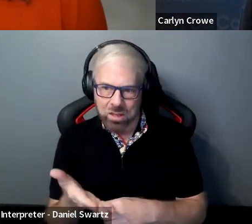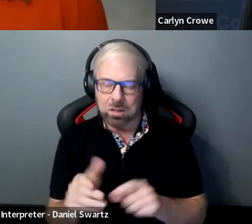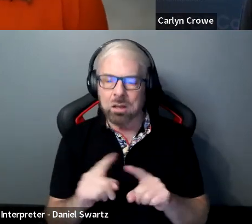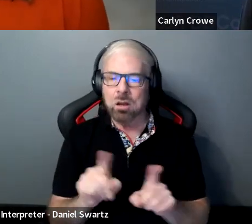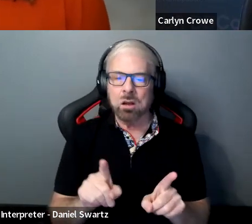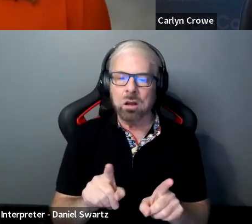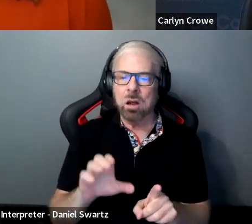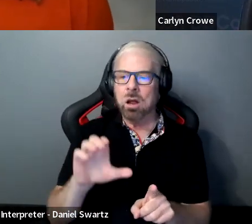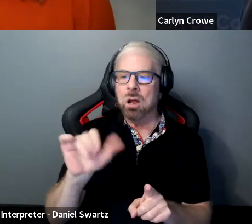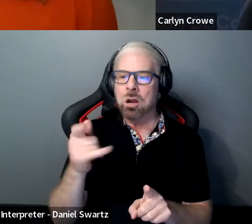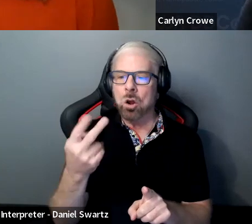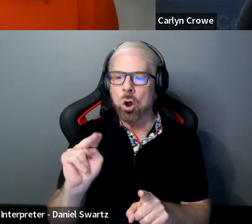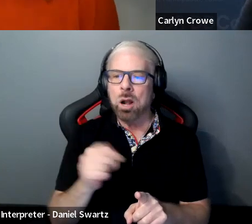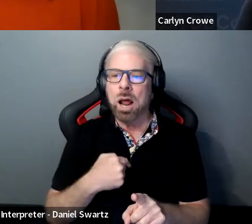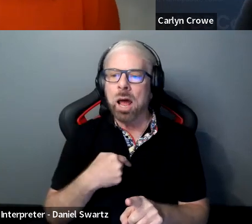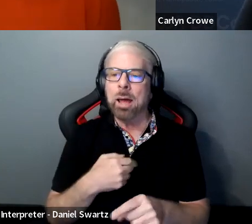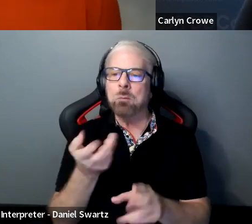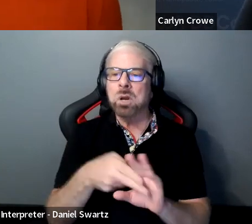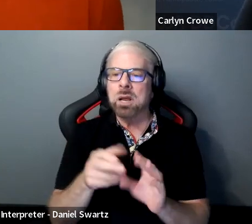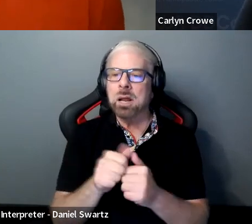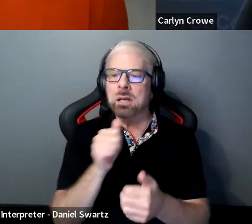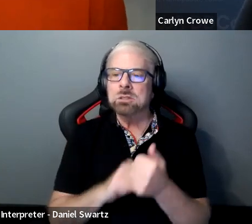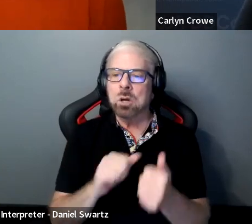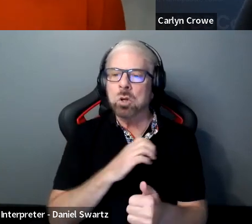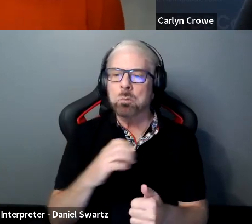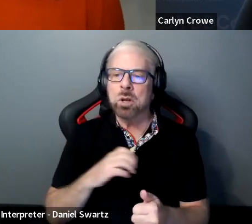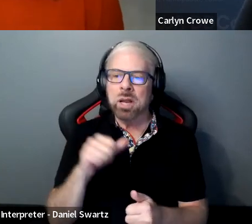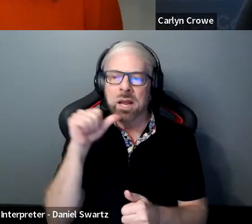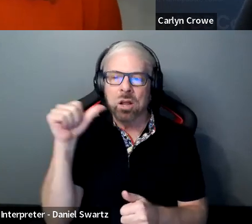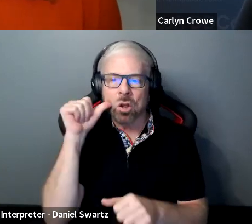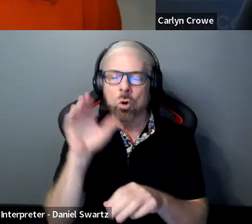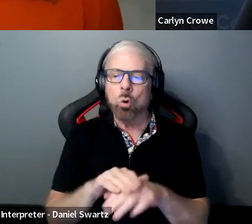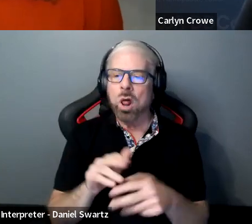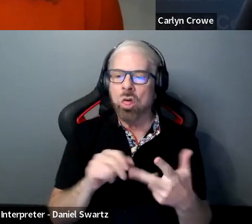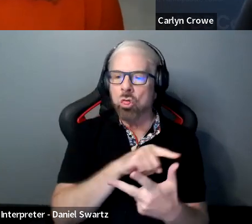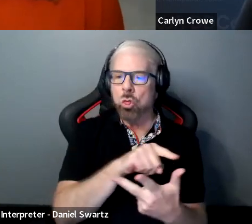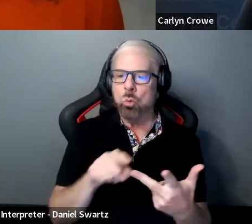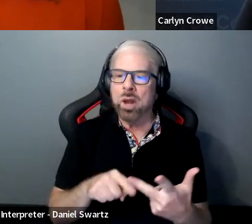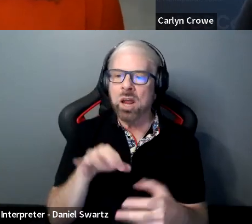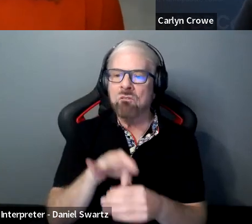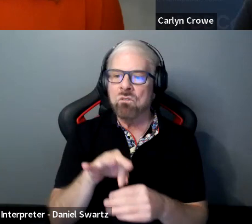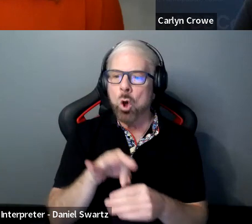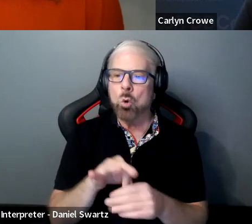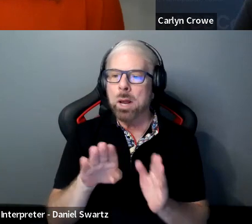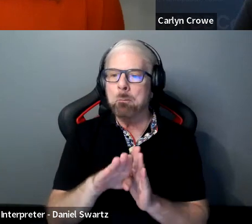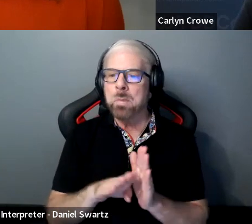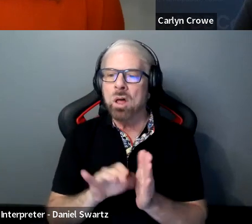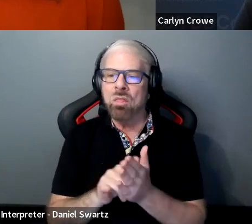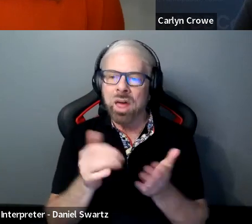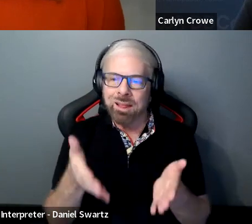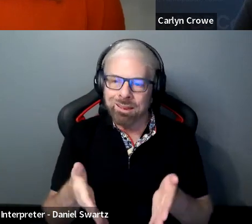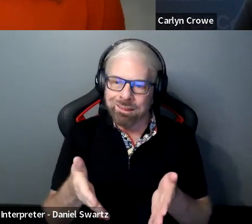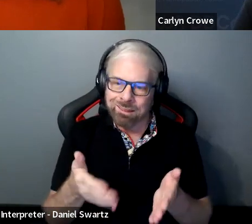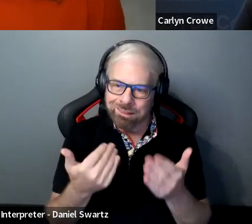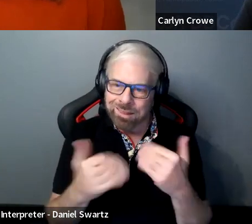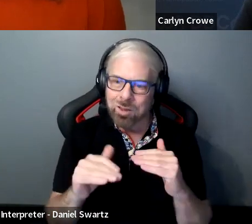Carlin and I participated in a subcommittee yesterday on 3 voting bills that really limit